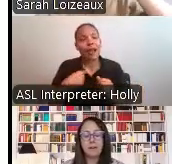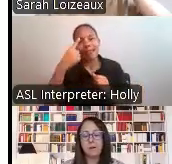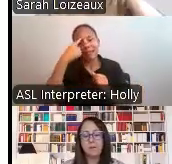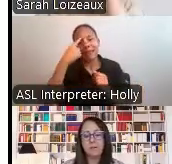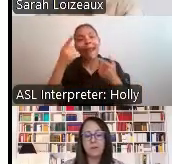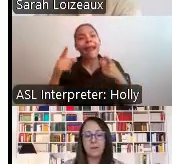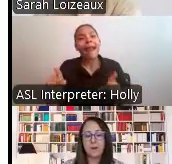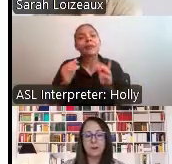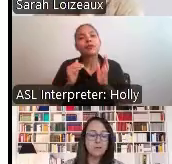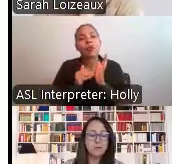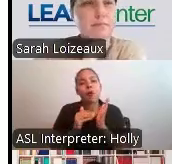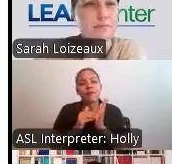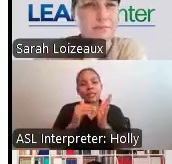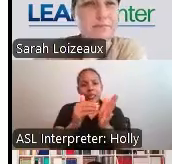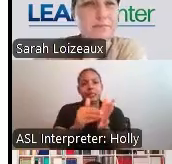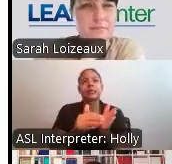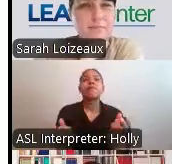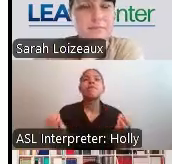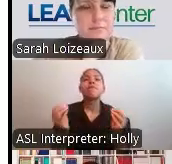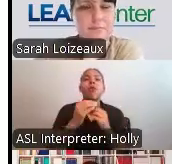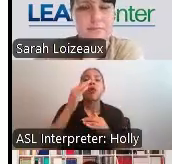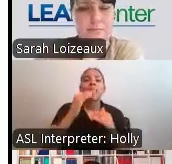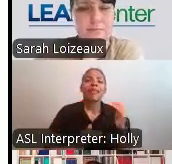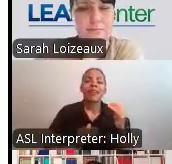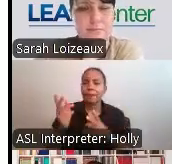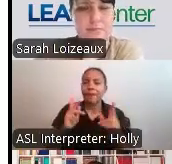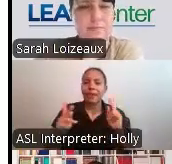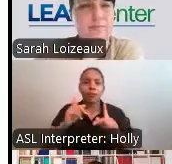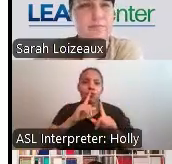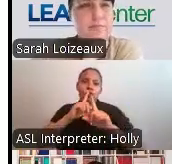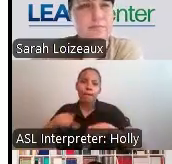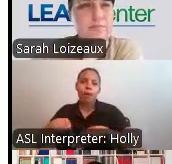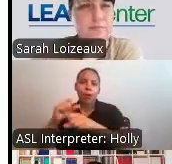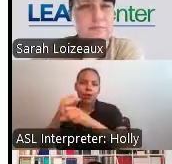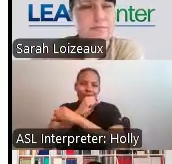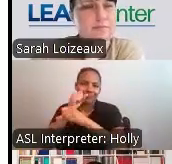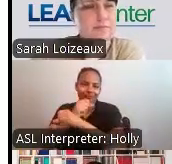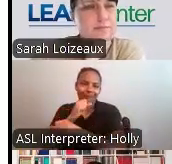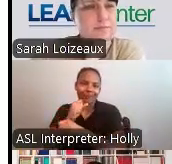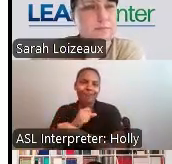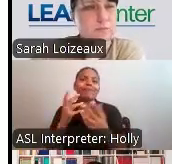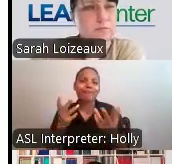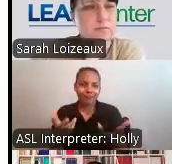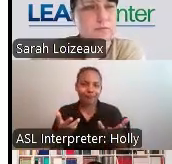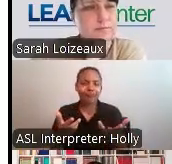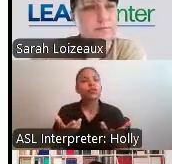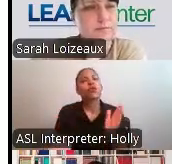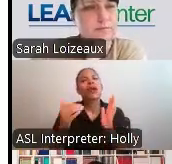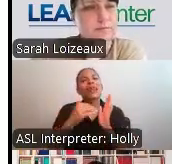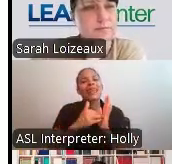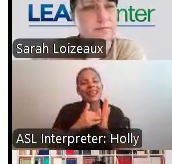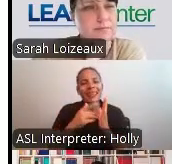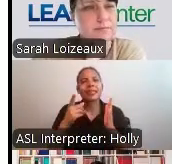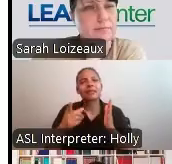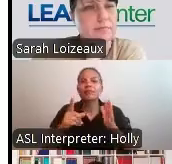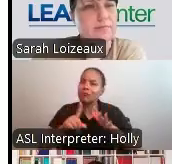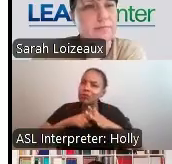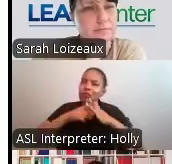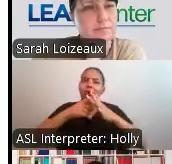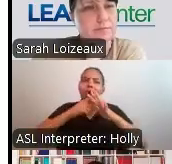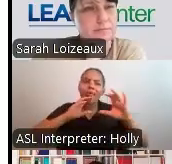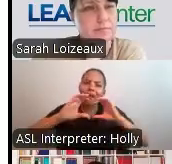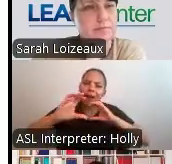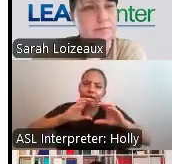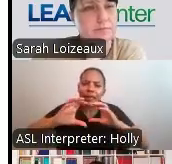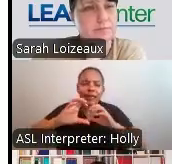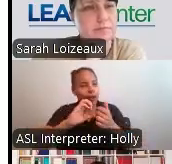documenting, on our forums when they come in the office. So just really opening up that conversation about how are you doing right now?